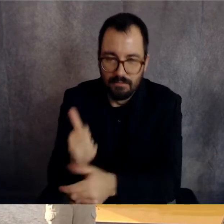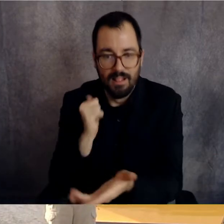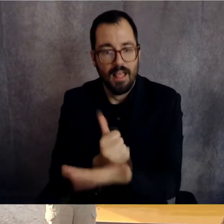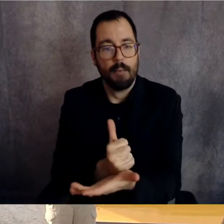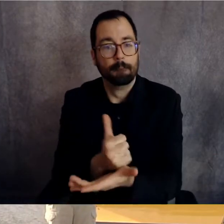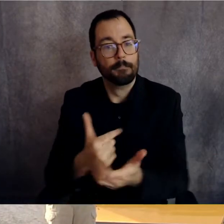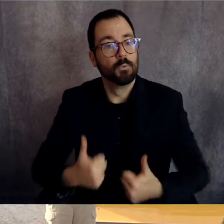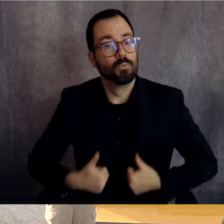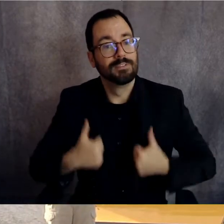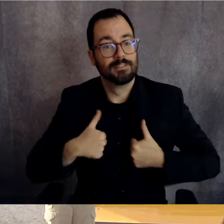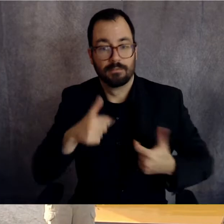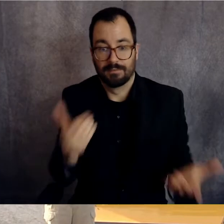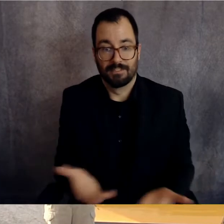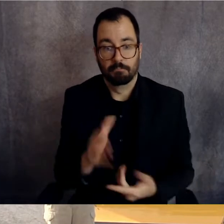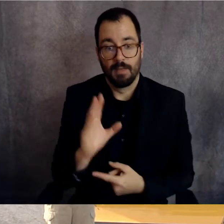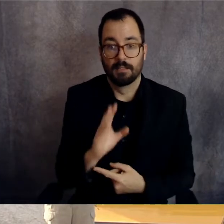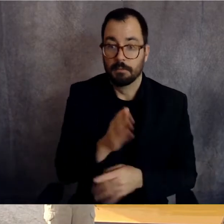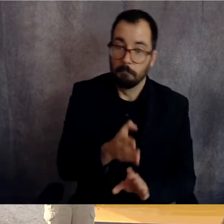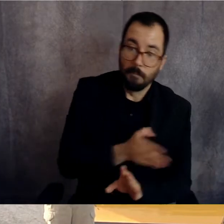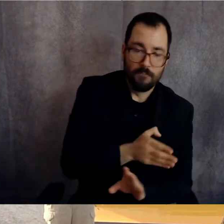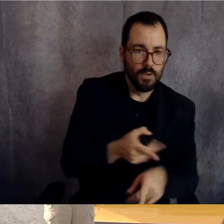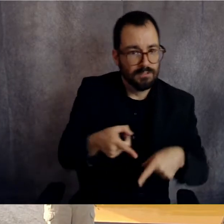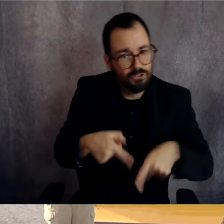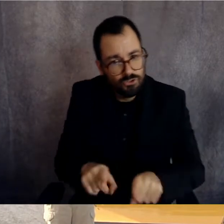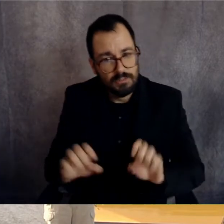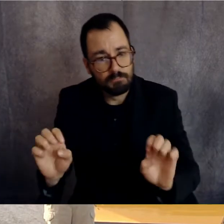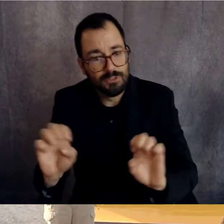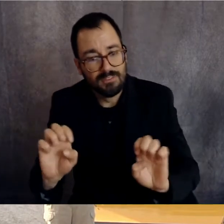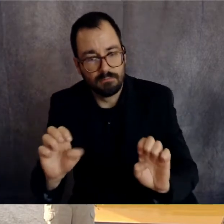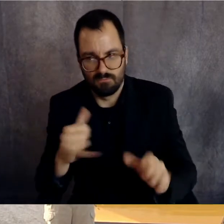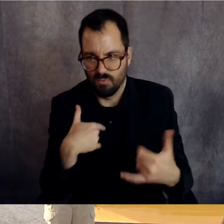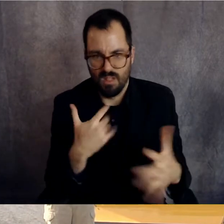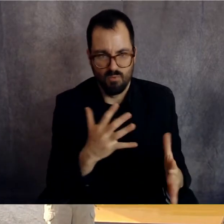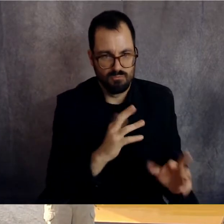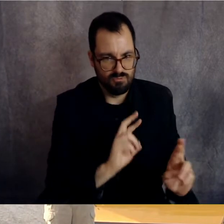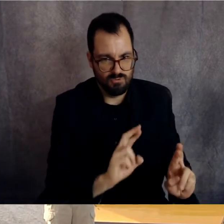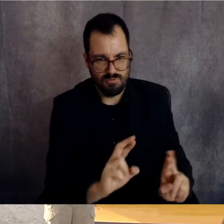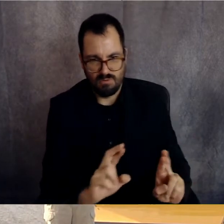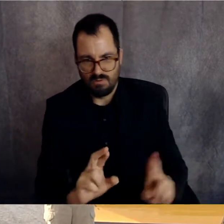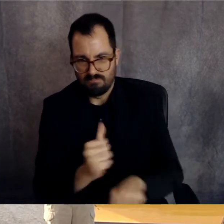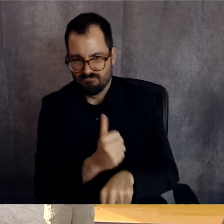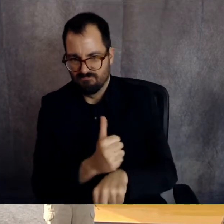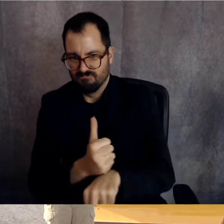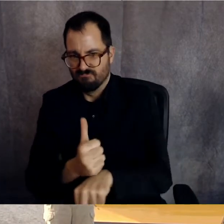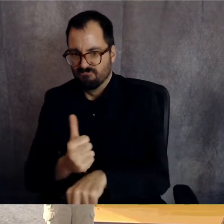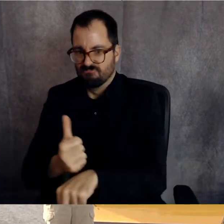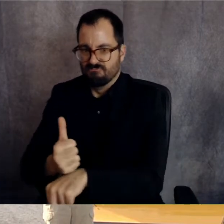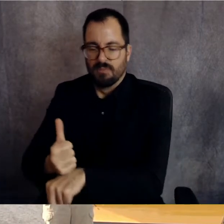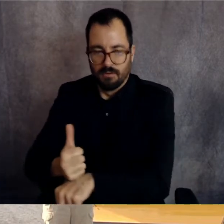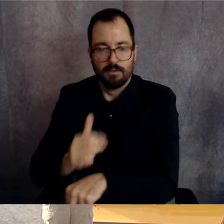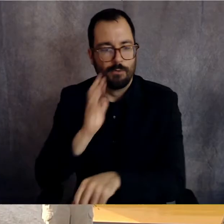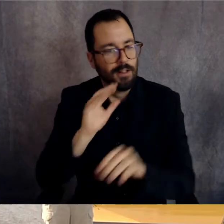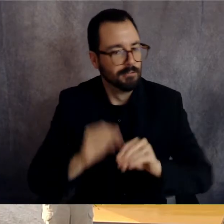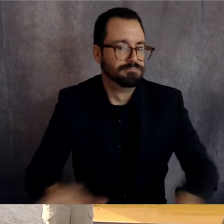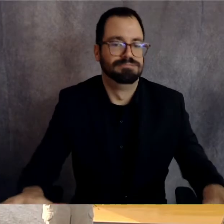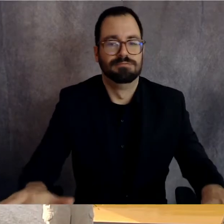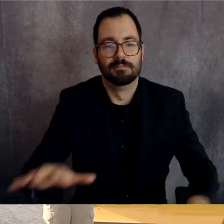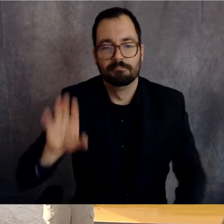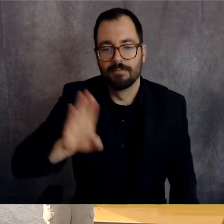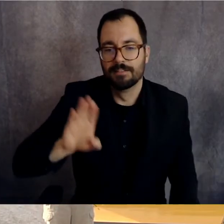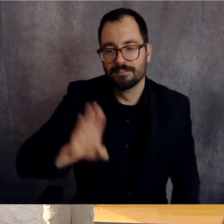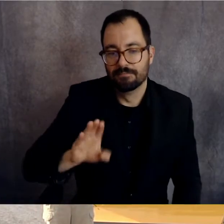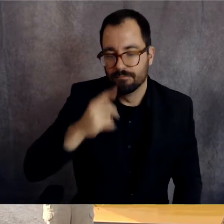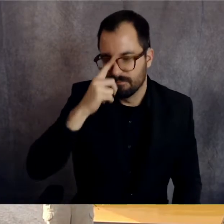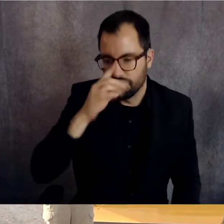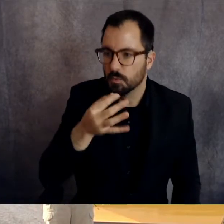and during emergencies. We are finalizing this year's winter weather guide that we'll distribute across the City of Boston. You should be receiving